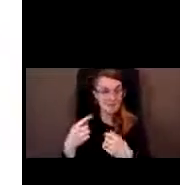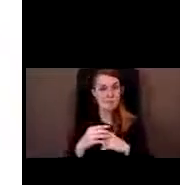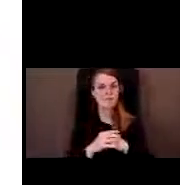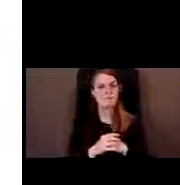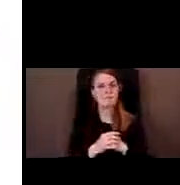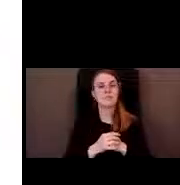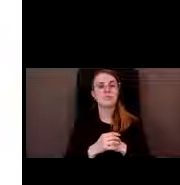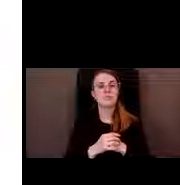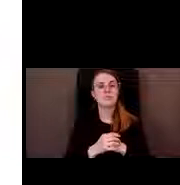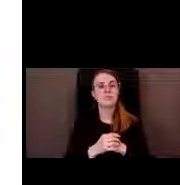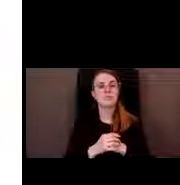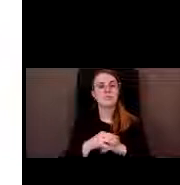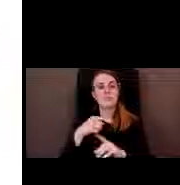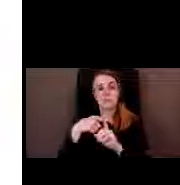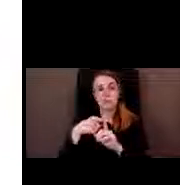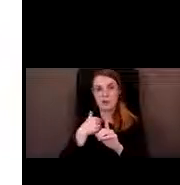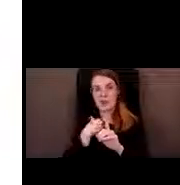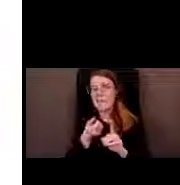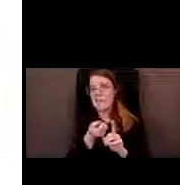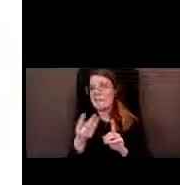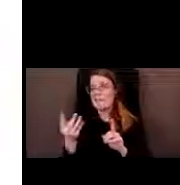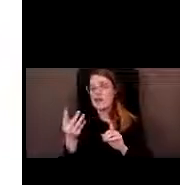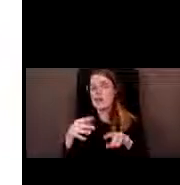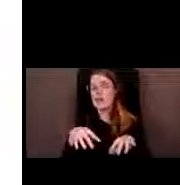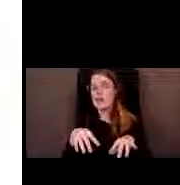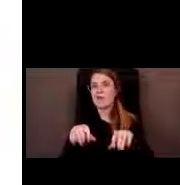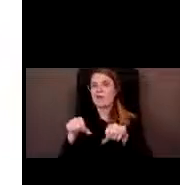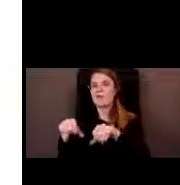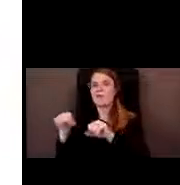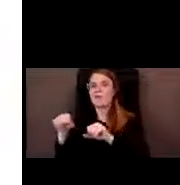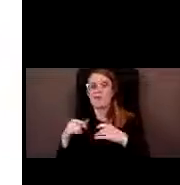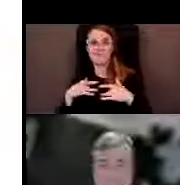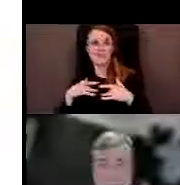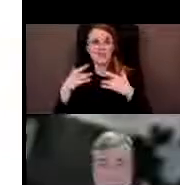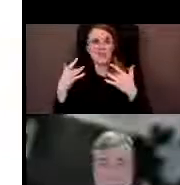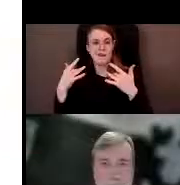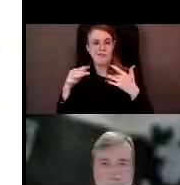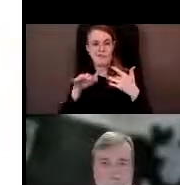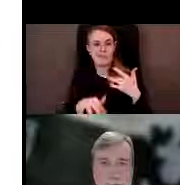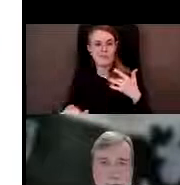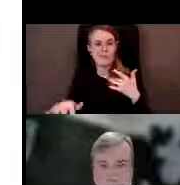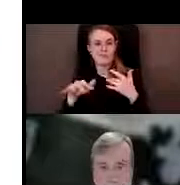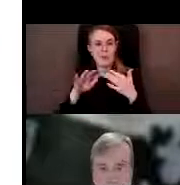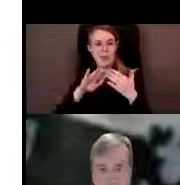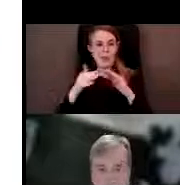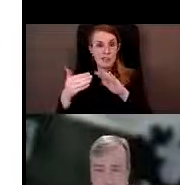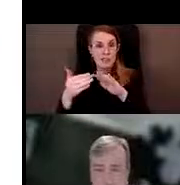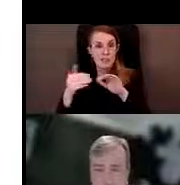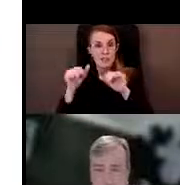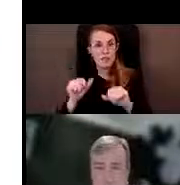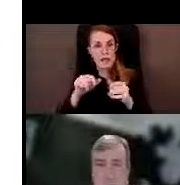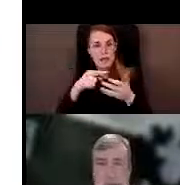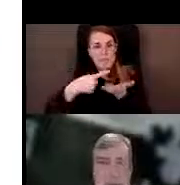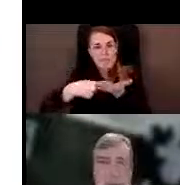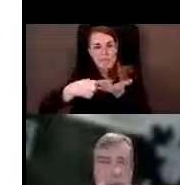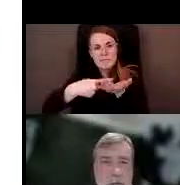as some pop-up series events that took place around the city to provide a variety of ways for